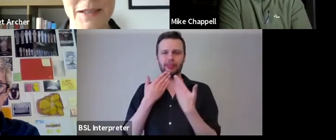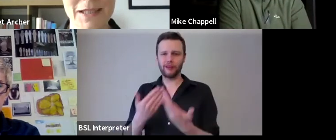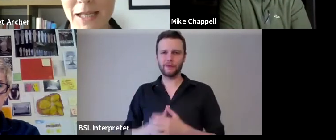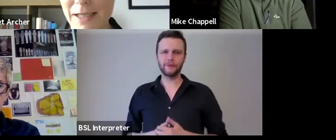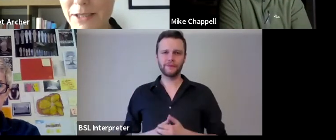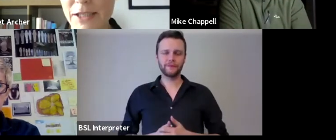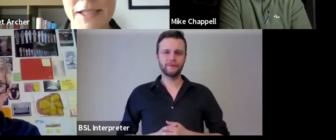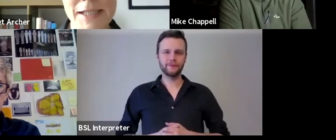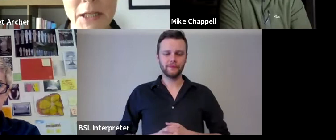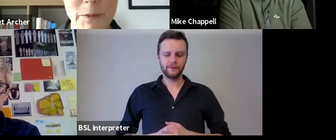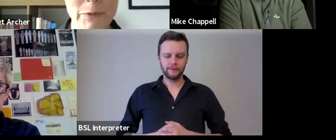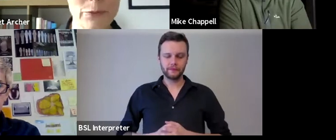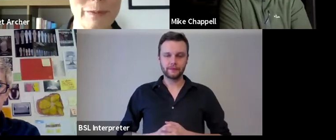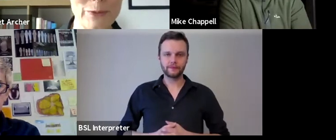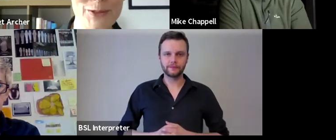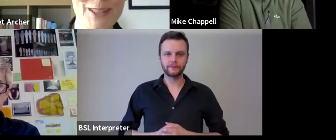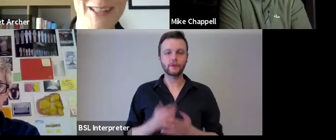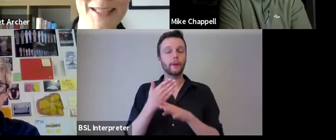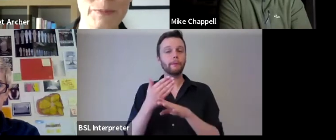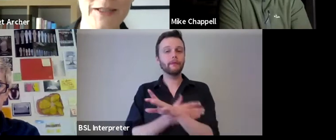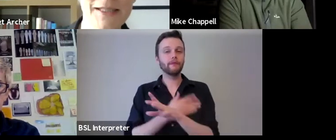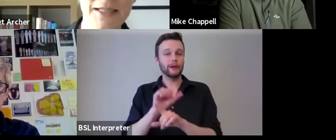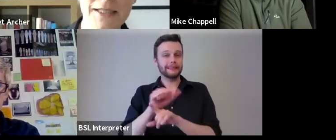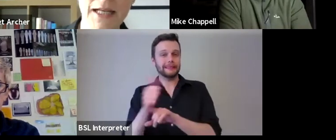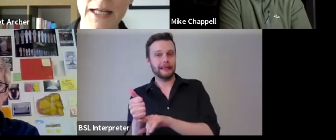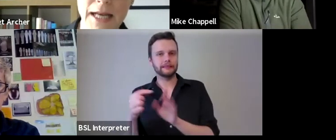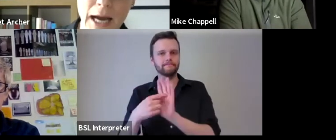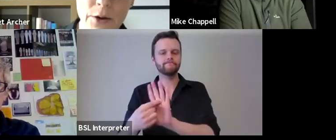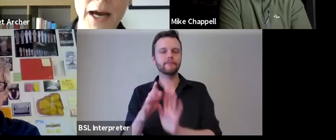you very much. So just tell me before we move on to the next piece,